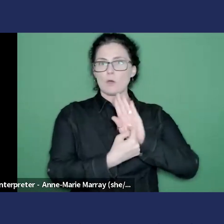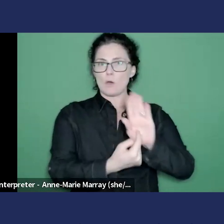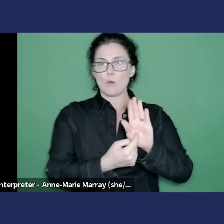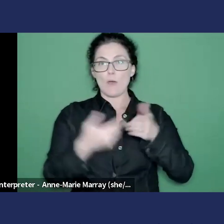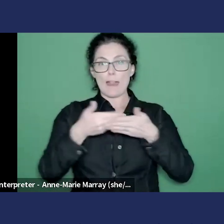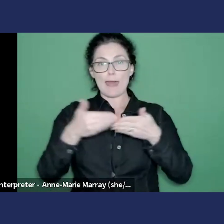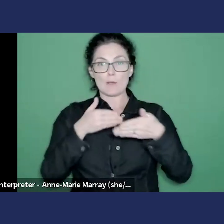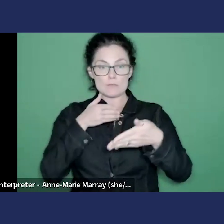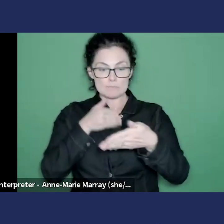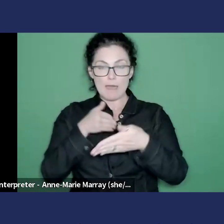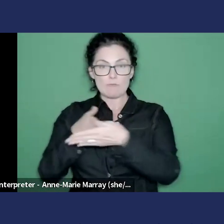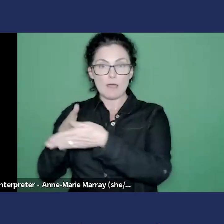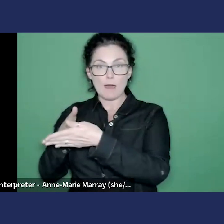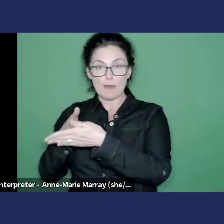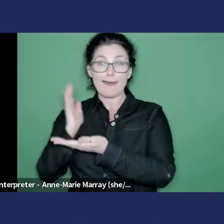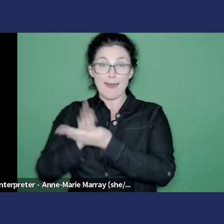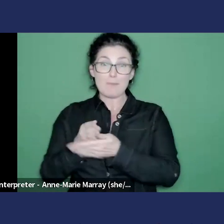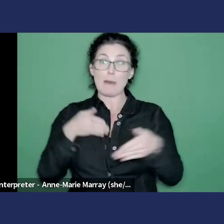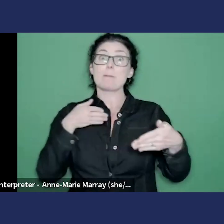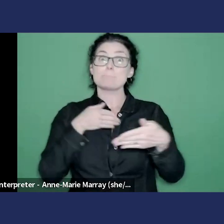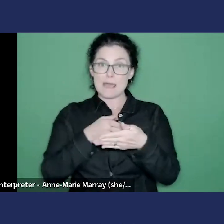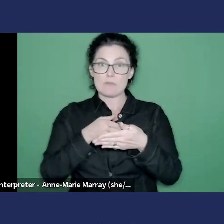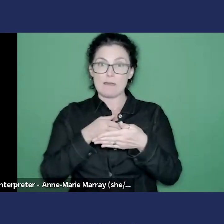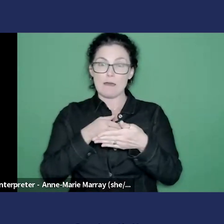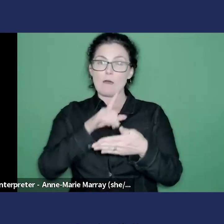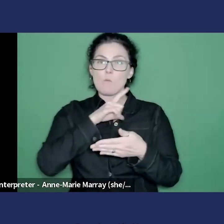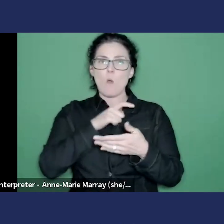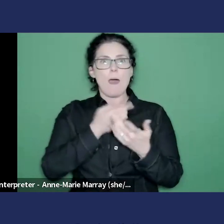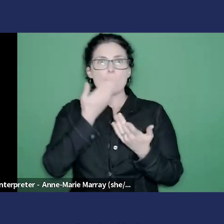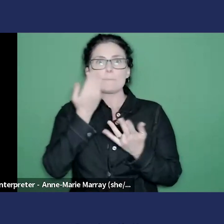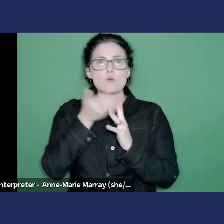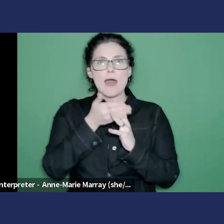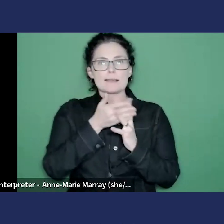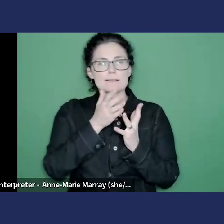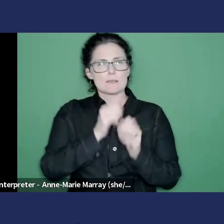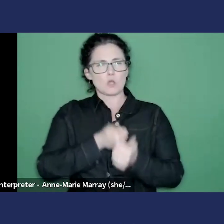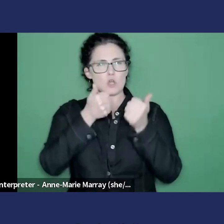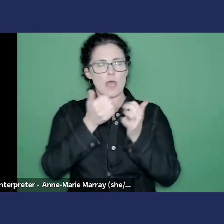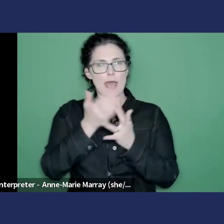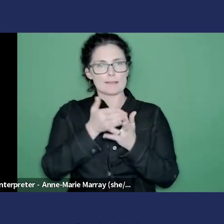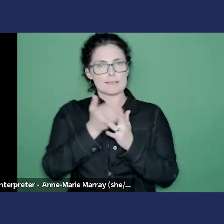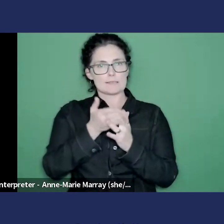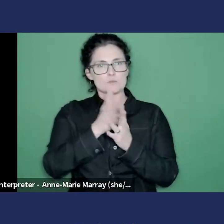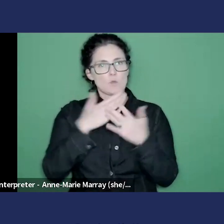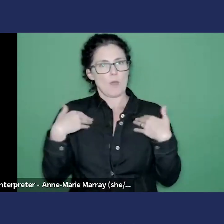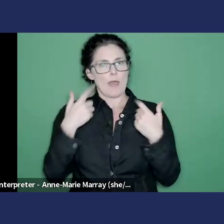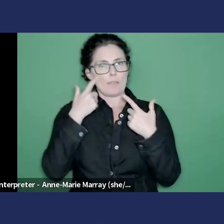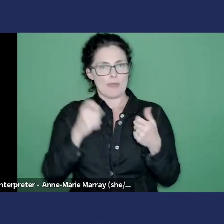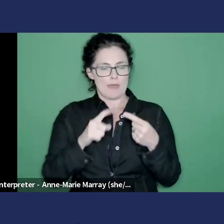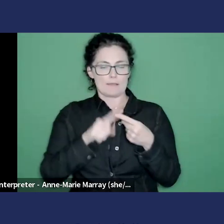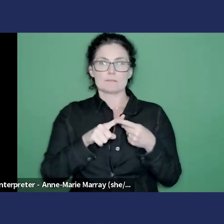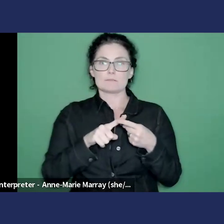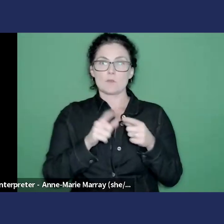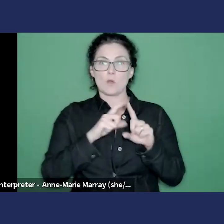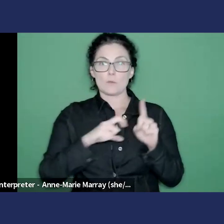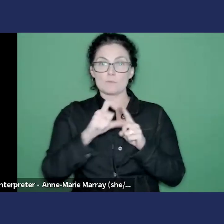barrier to access to healthcare. So building community support groups, ensuring health